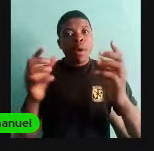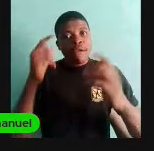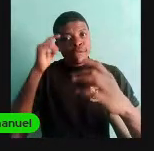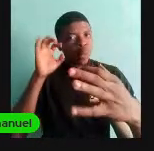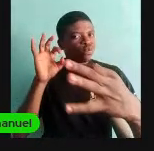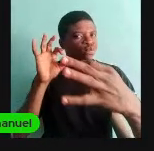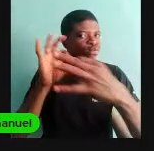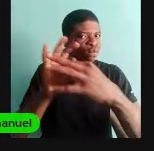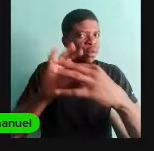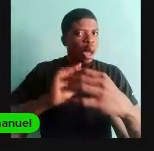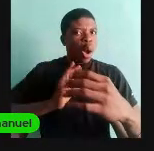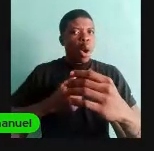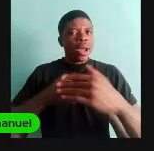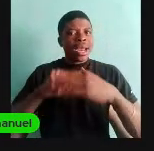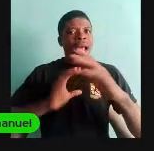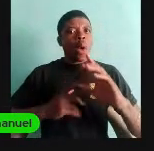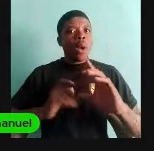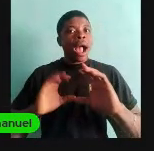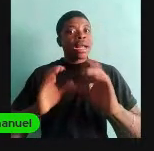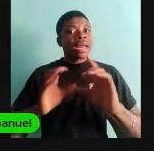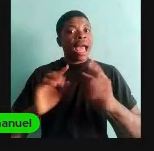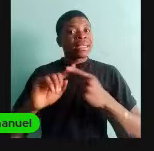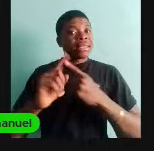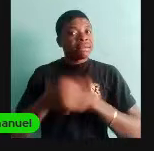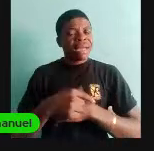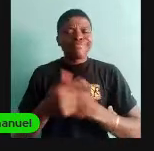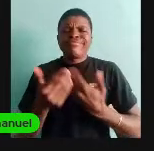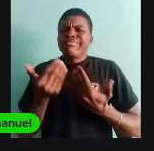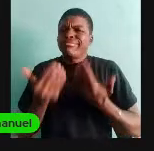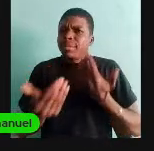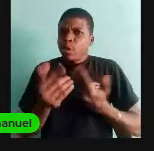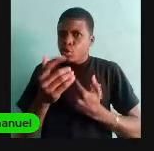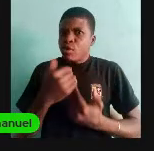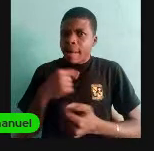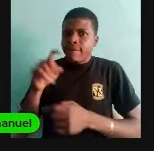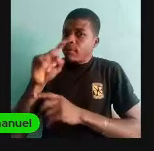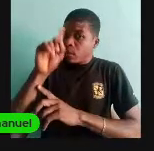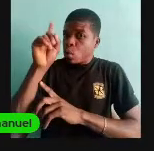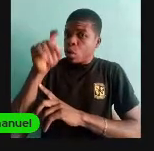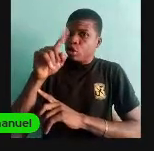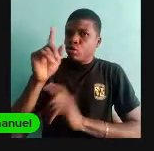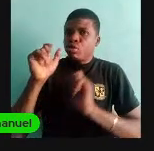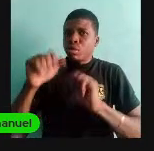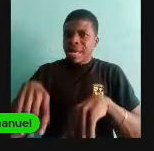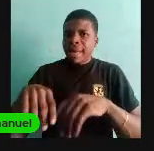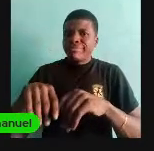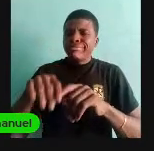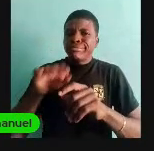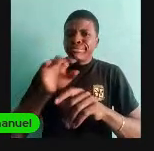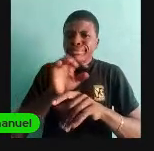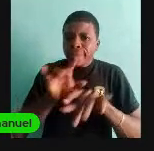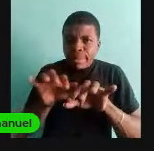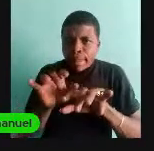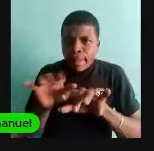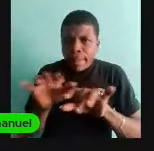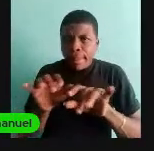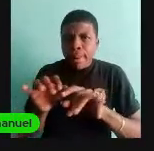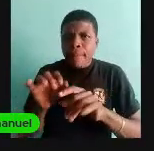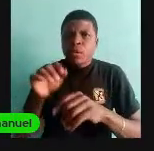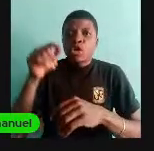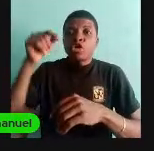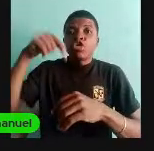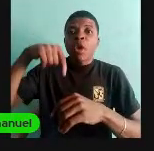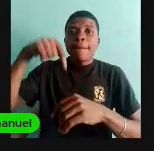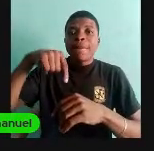today. In case you have a question, you can kindly drop it in the comment section and we'll do well to attend to your questions.